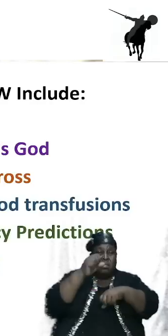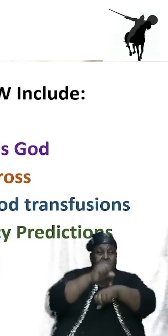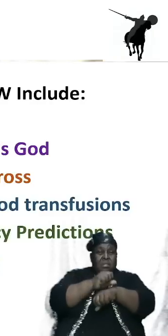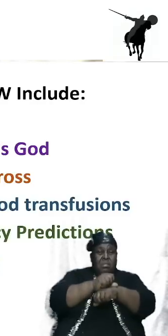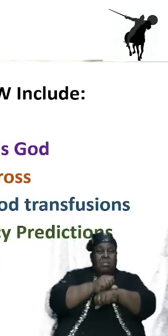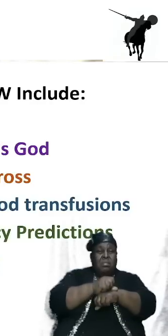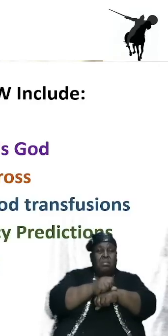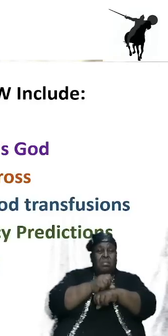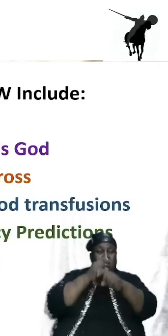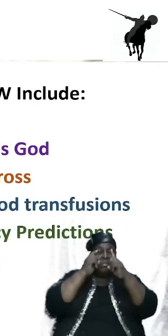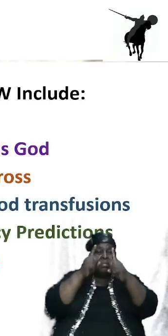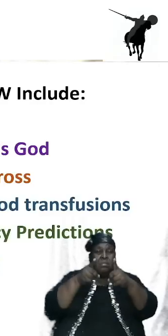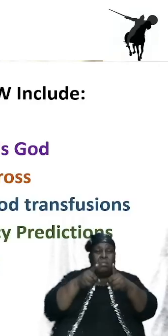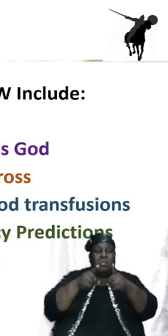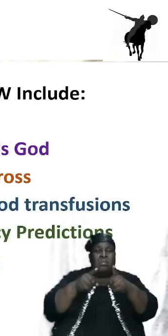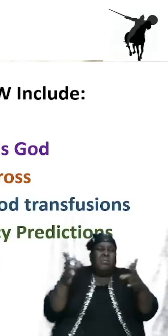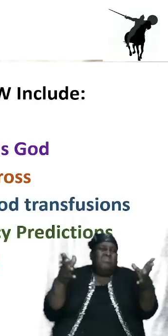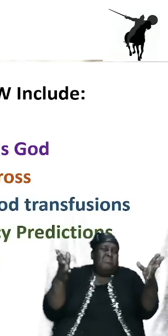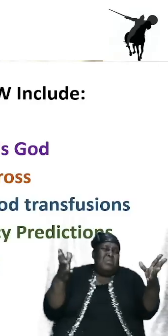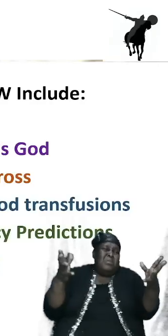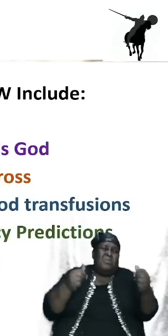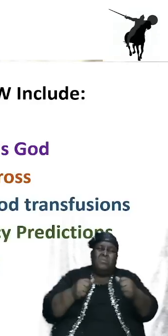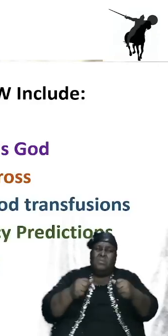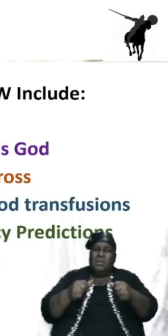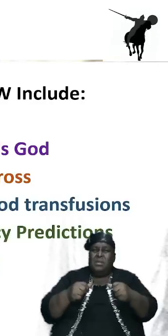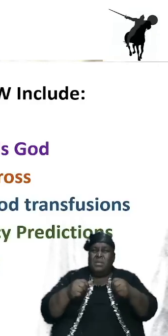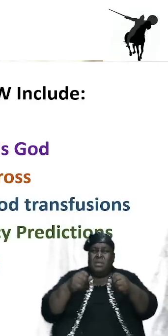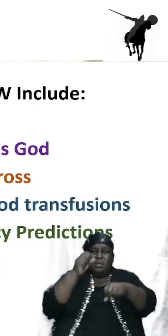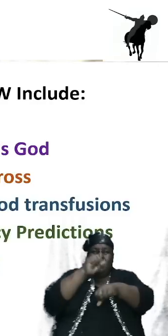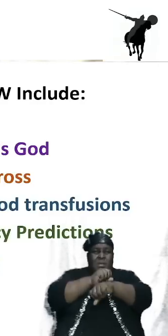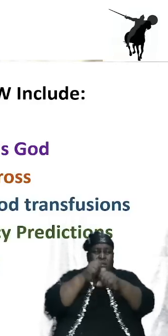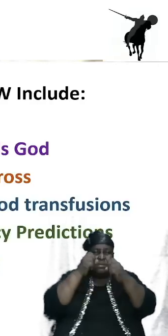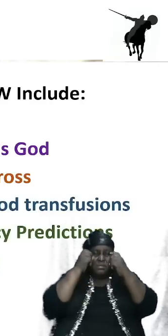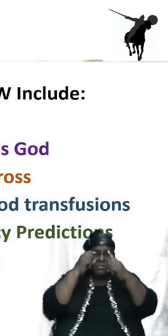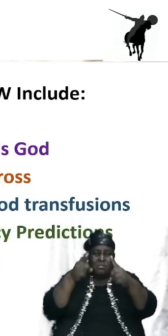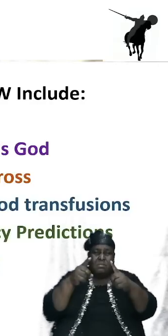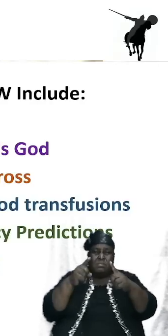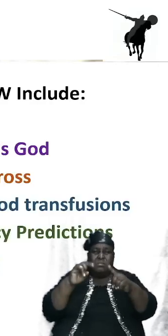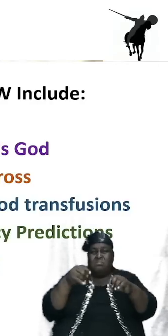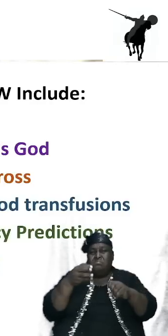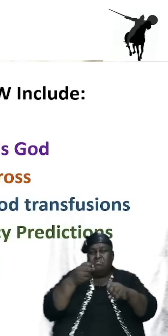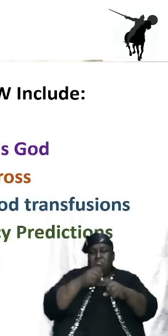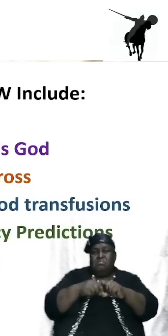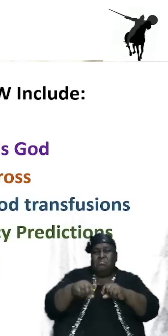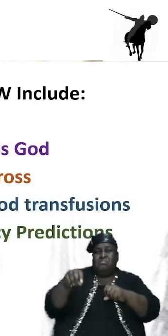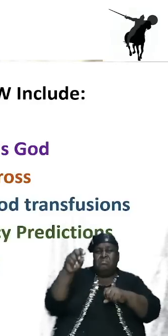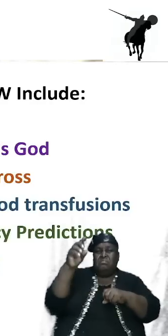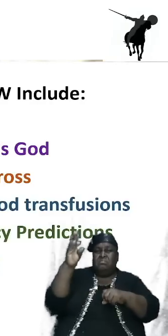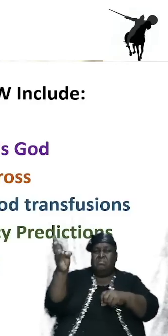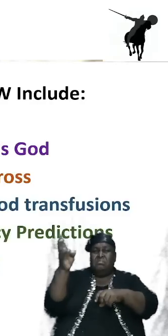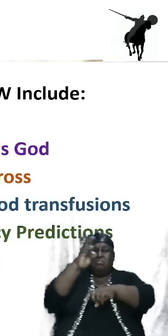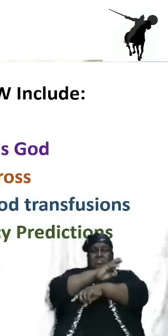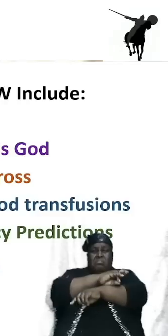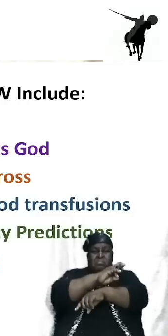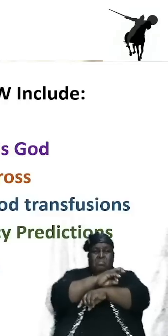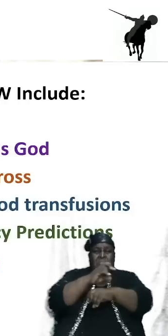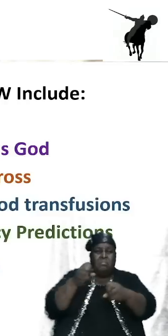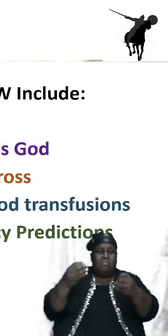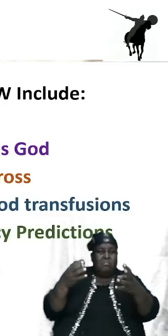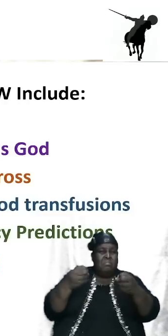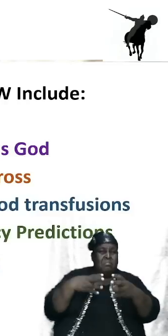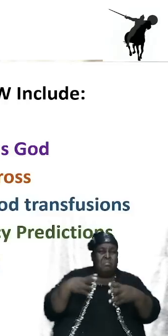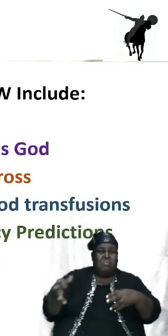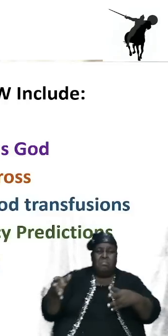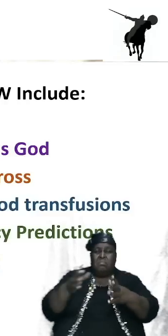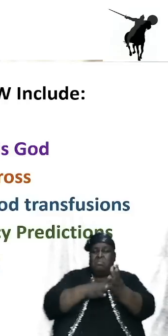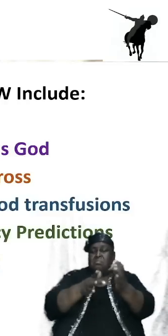doctrine. And he was saying, what is the sanctuary doctrine? I'm saying, do you know, just like Jehovah Witness, the Adventists have made many predictions about